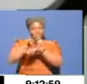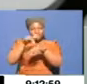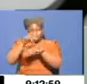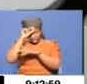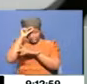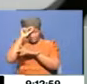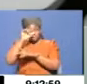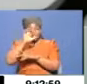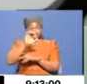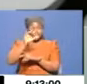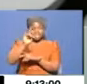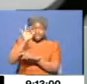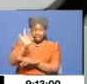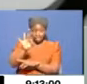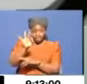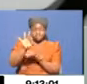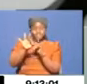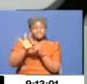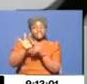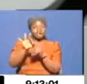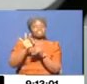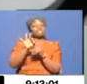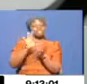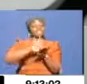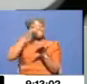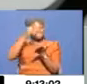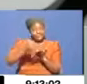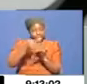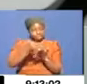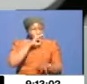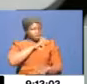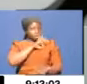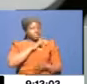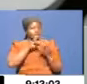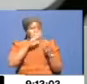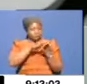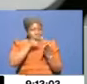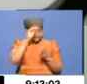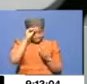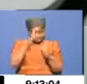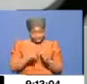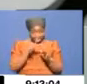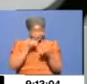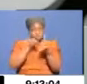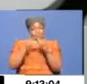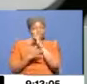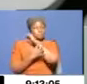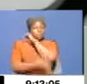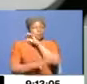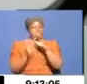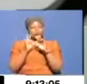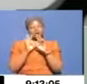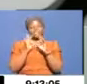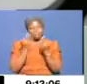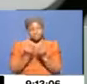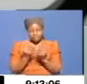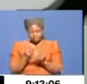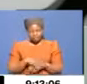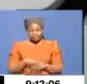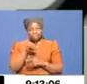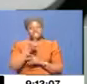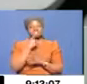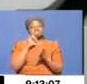Constituency's Development Fund bursary kitty to benefit more learners from underprivileged backgrounds. Kingangi noted that